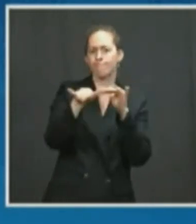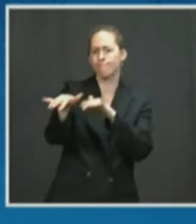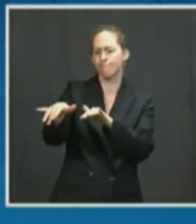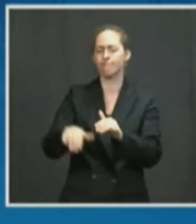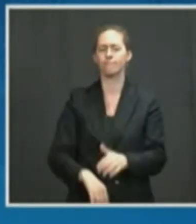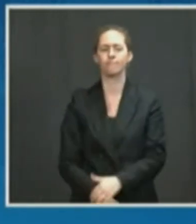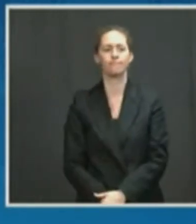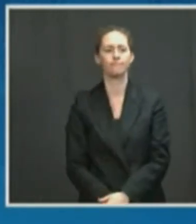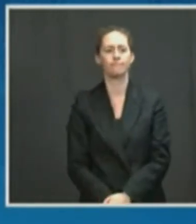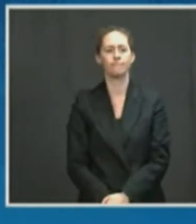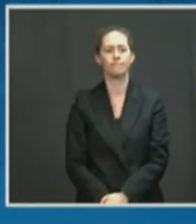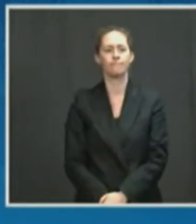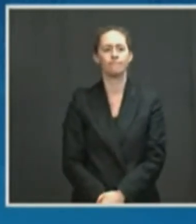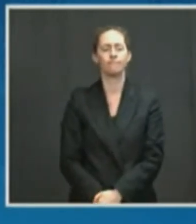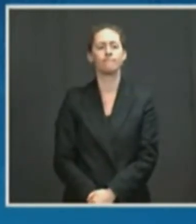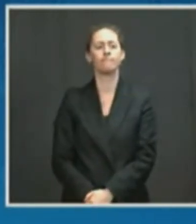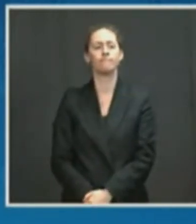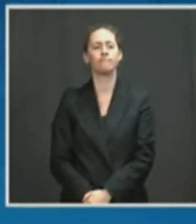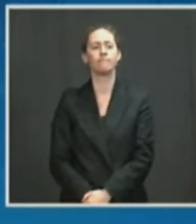neglected departments